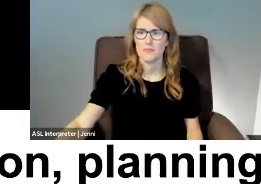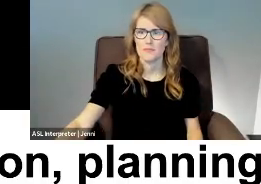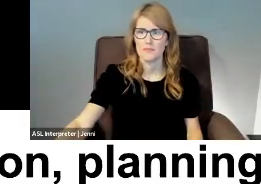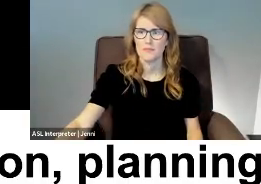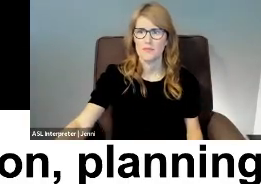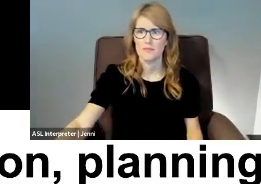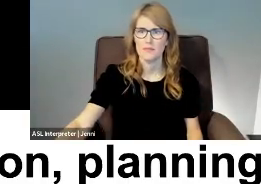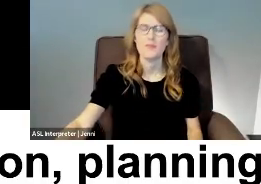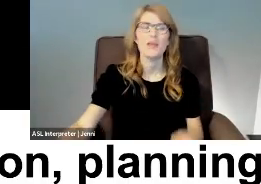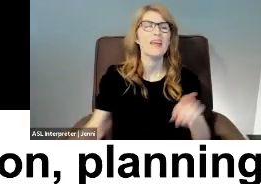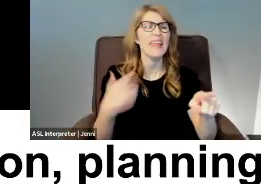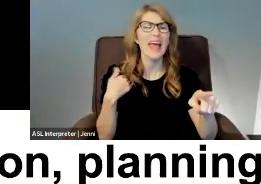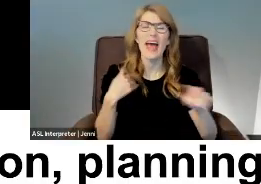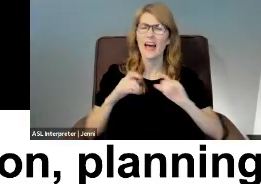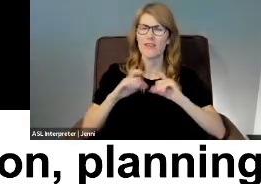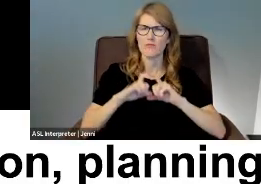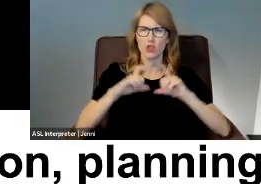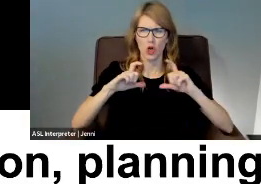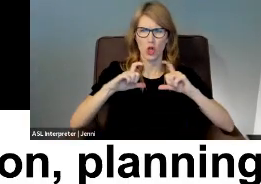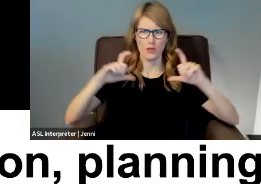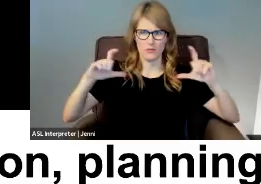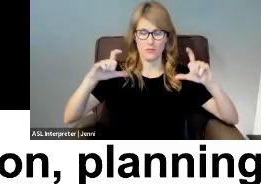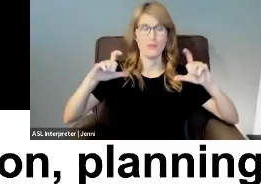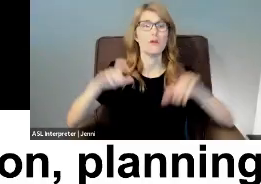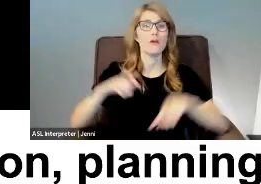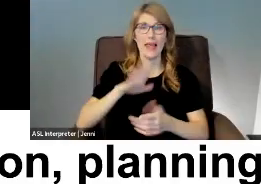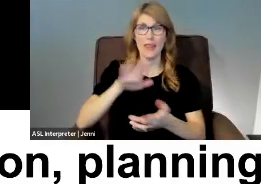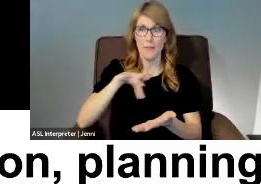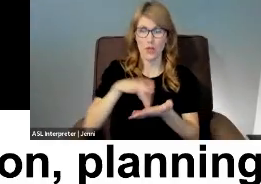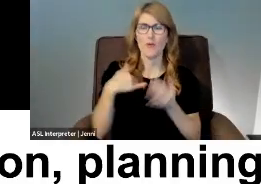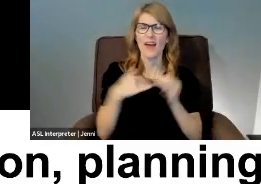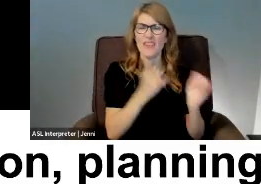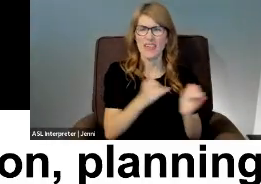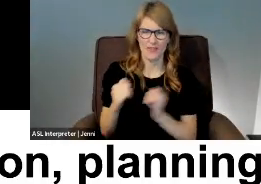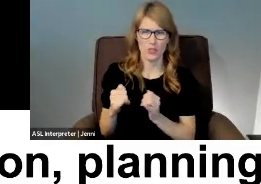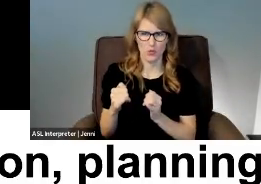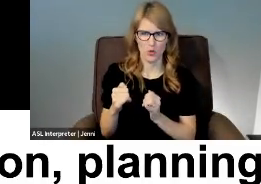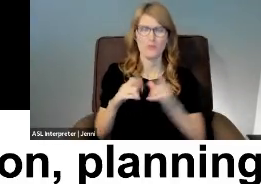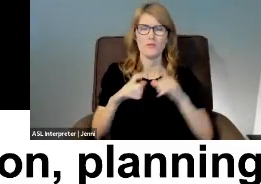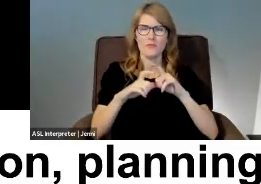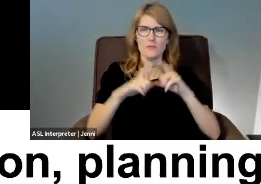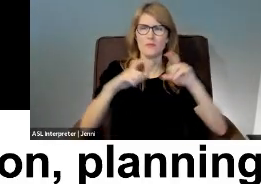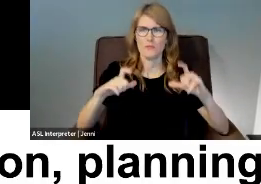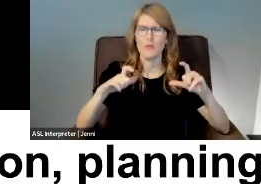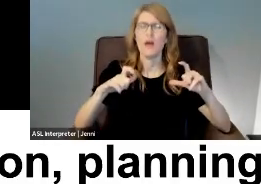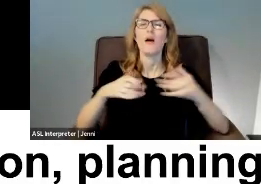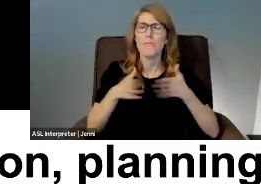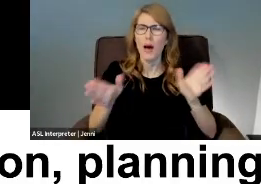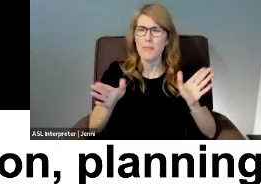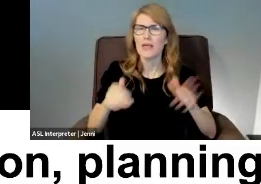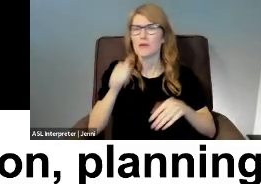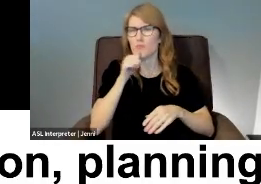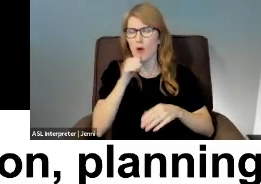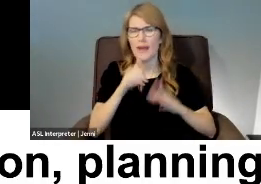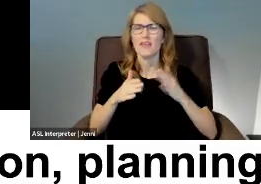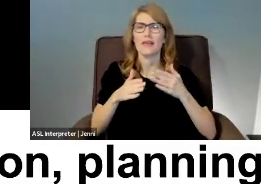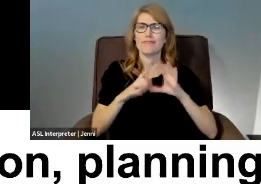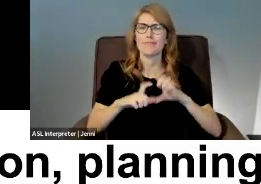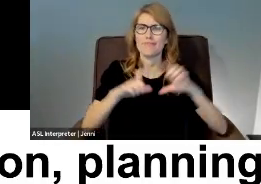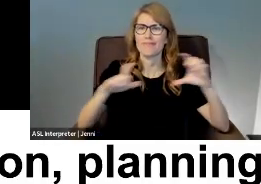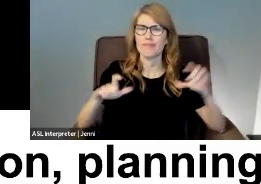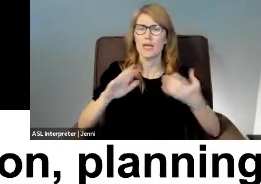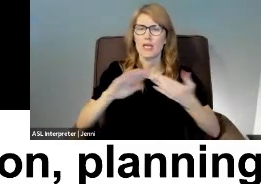going from smallest to largest, and then the center is individuals. And outside of that, it goes to public and private sector, communities, state,